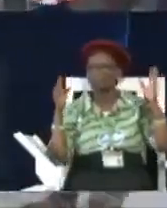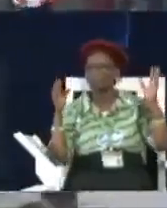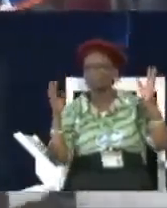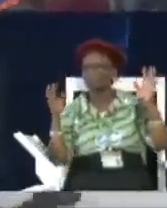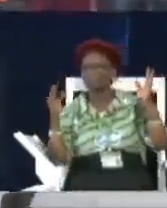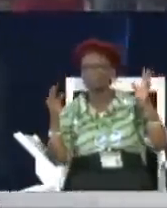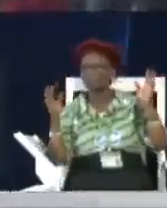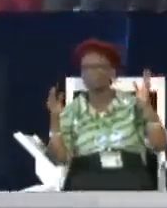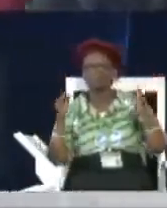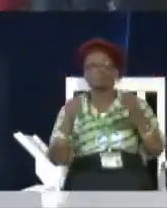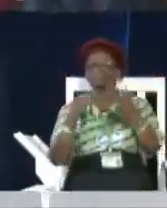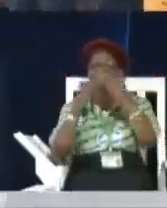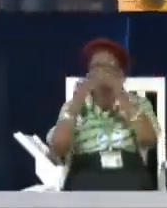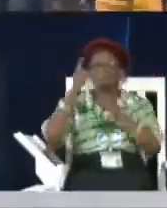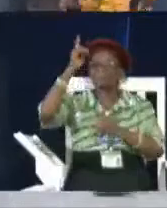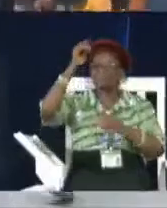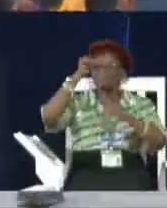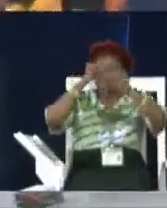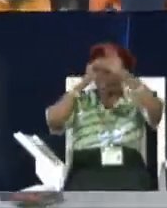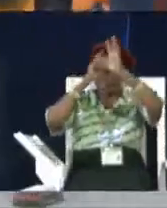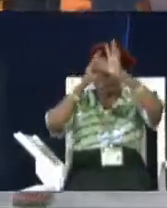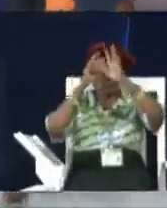Thank you, Jesus.